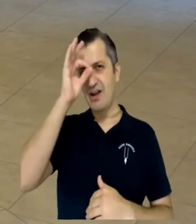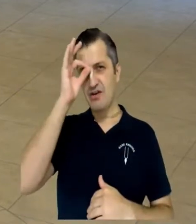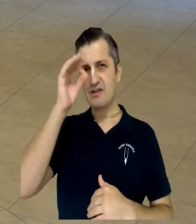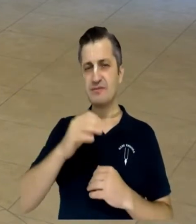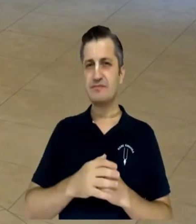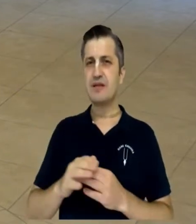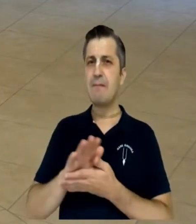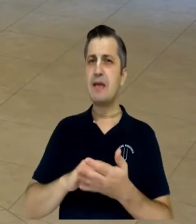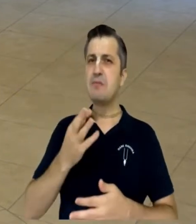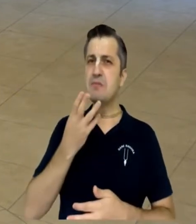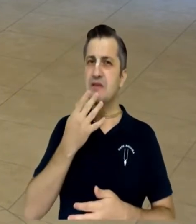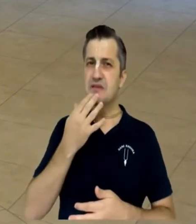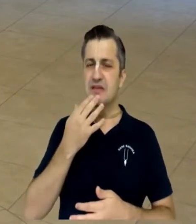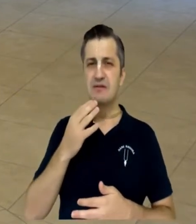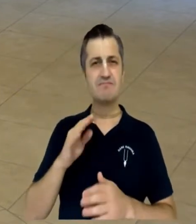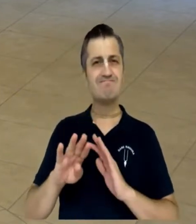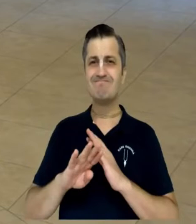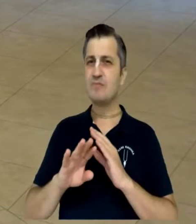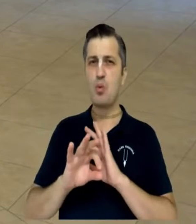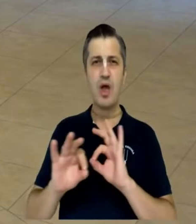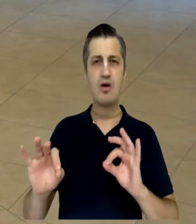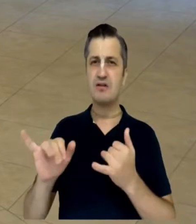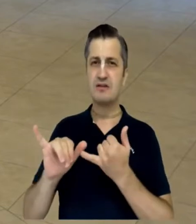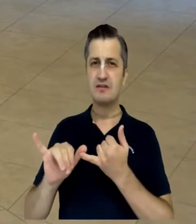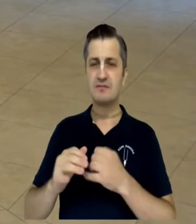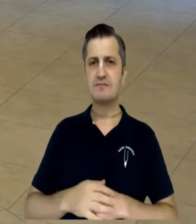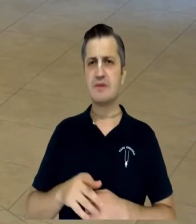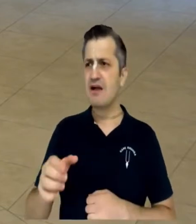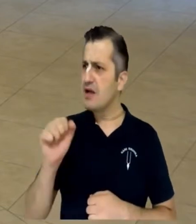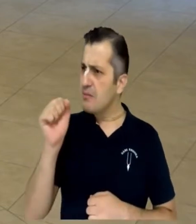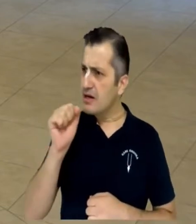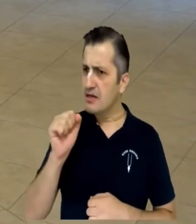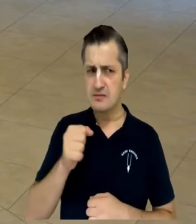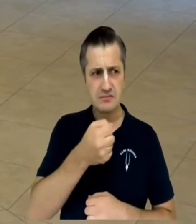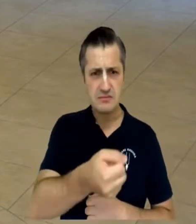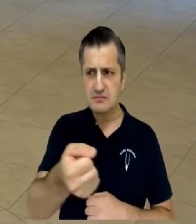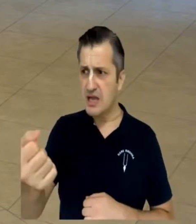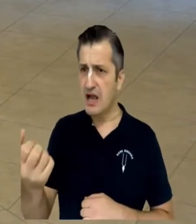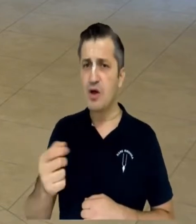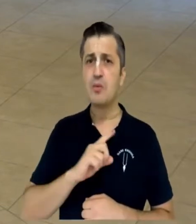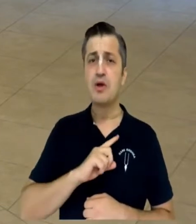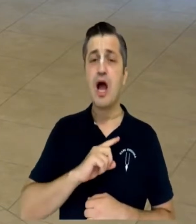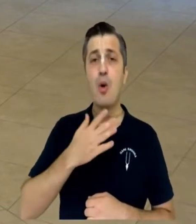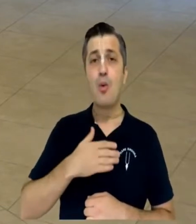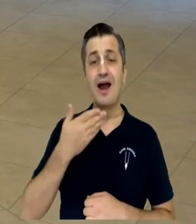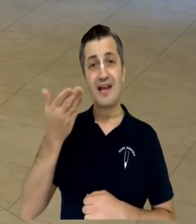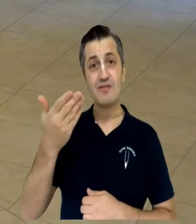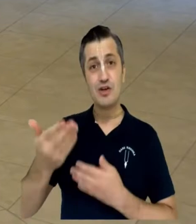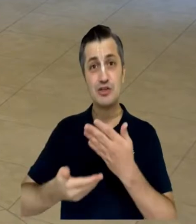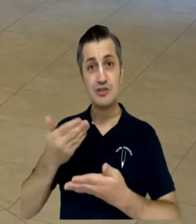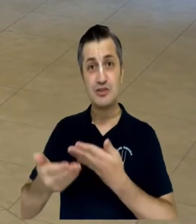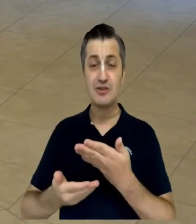not sure if we have a mic or something. Pretty good for people on that. Yeah, maybe. Because I want to give a story which kind of signifies